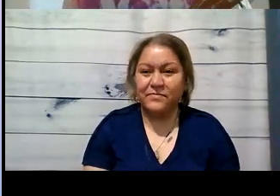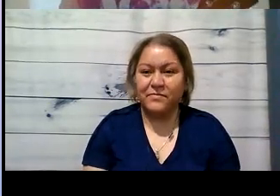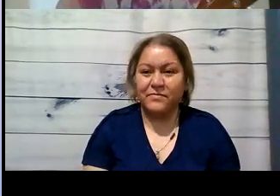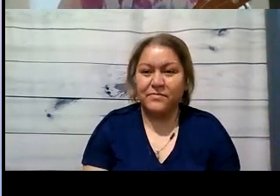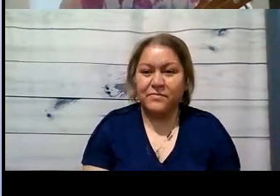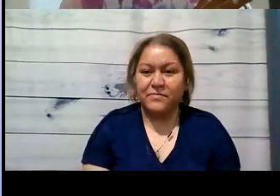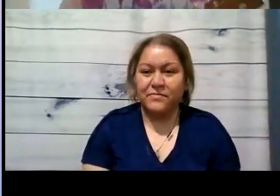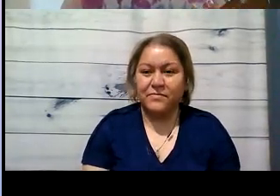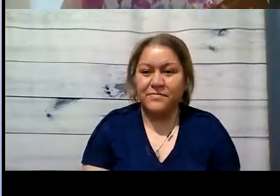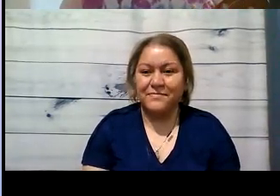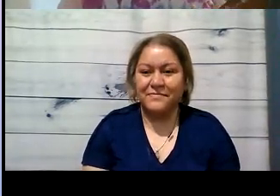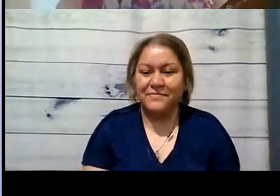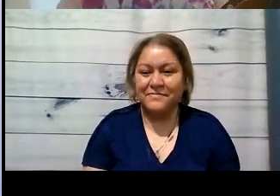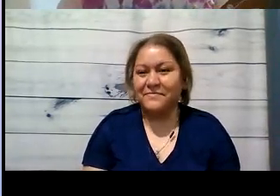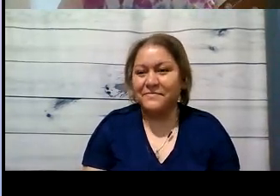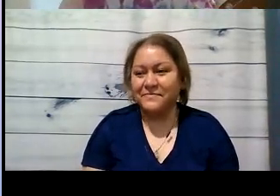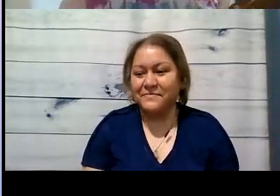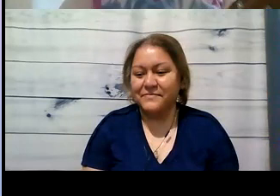science version that we'll do too. So